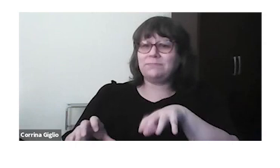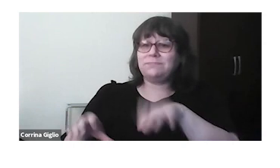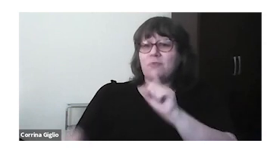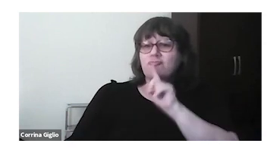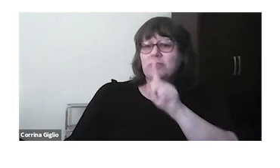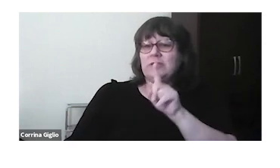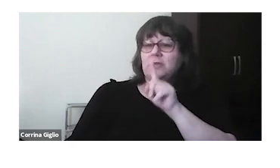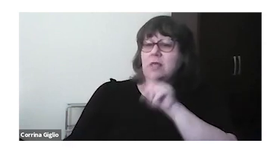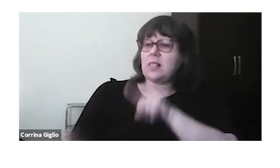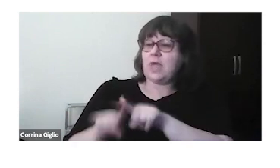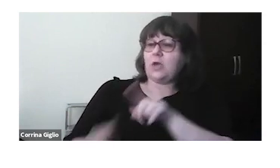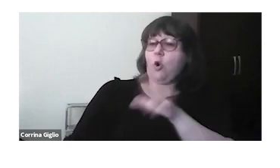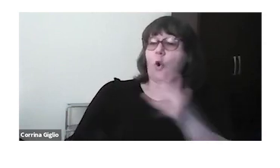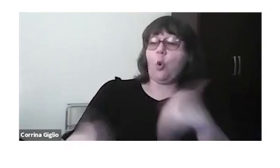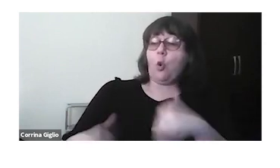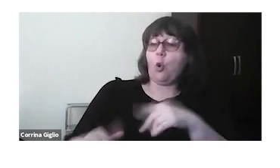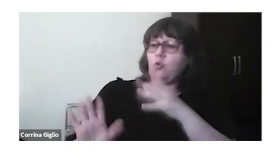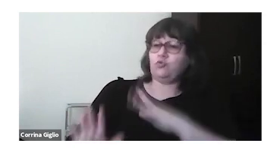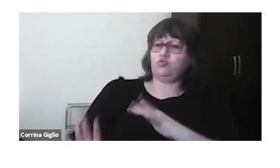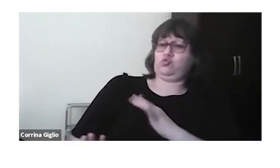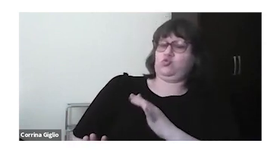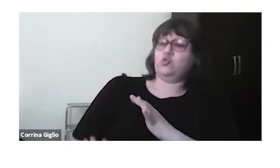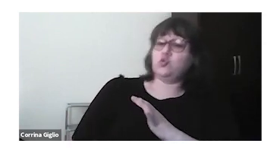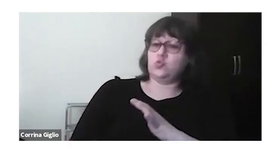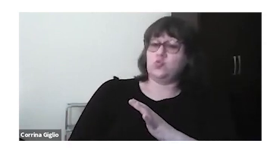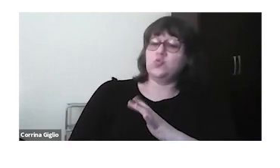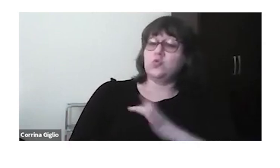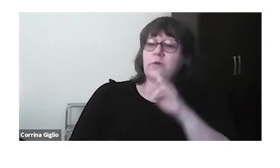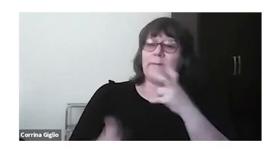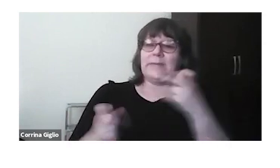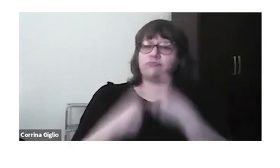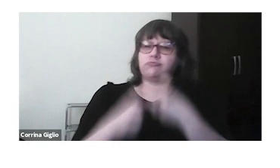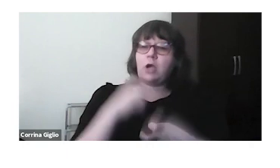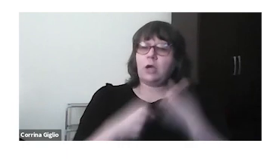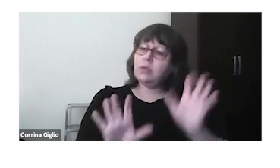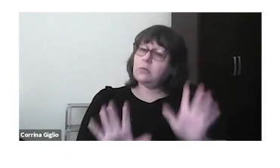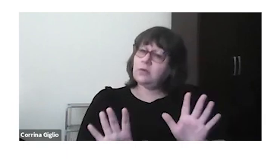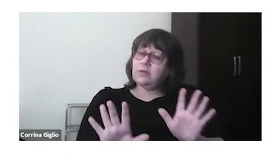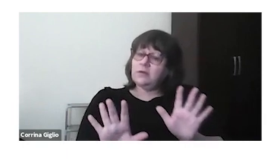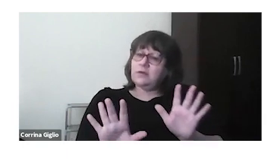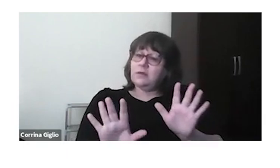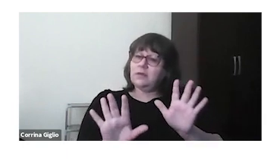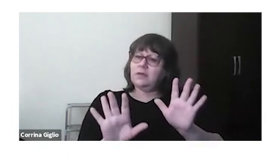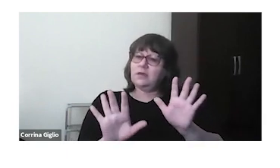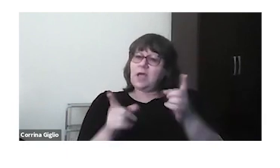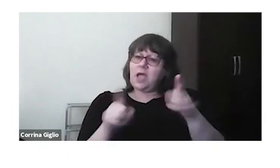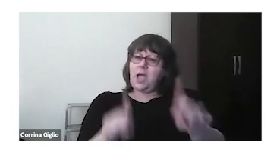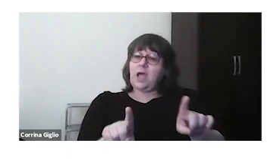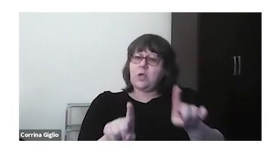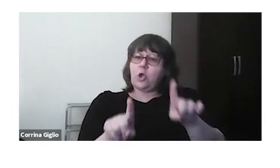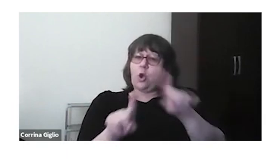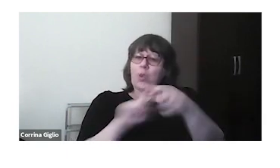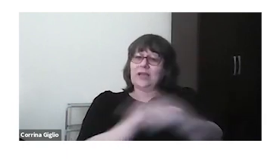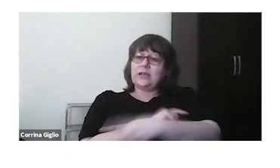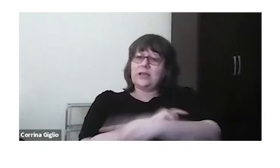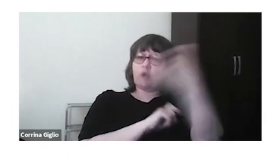edgy or fashionable. And that's the biggest problem, that, that it's appropriated